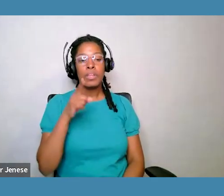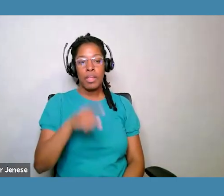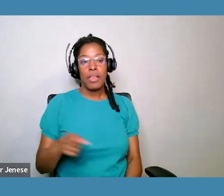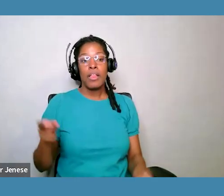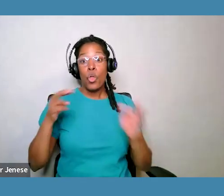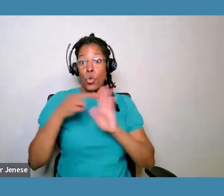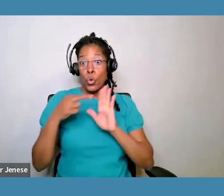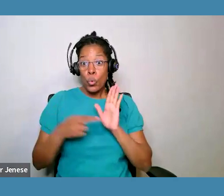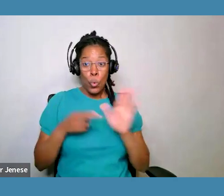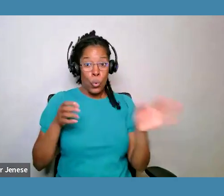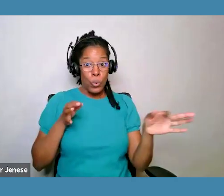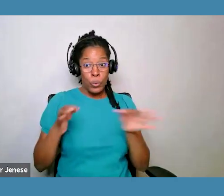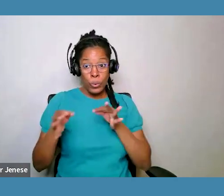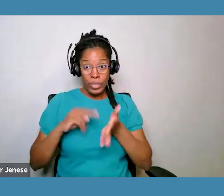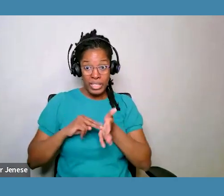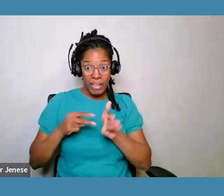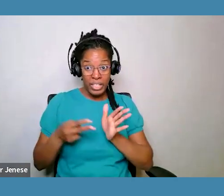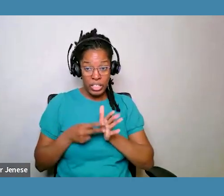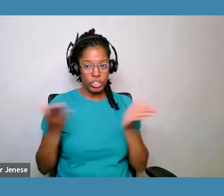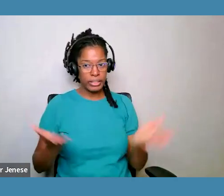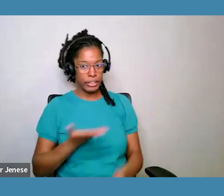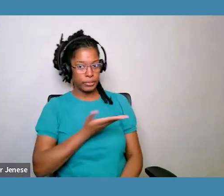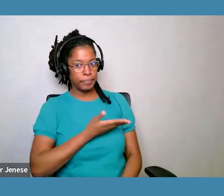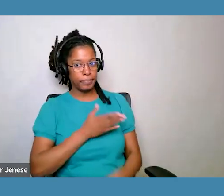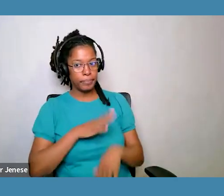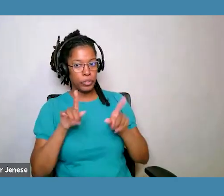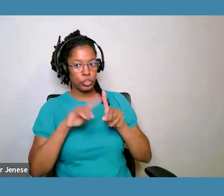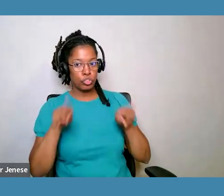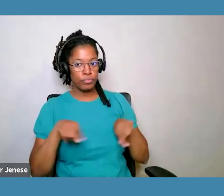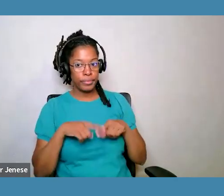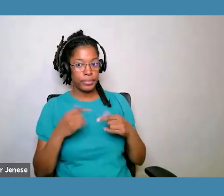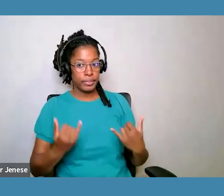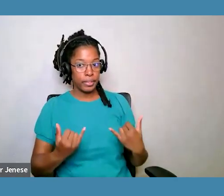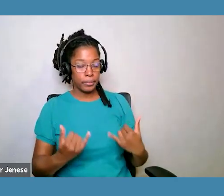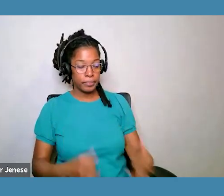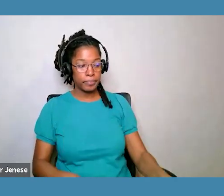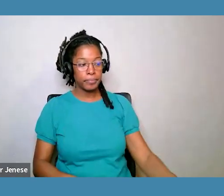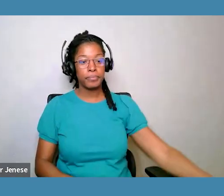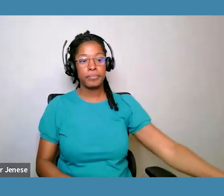administrative rule definition is here on the screen now, and